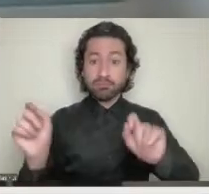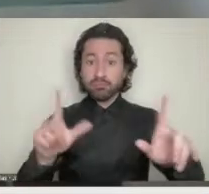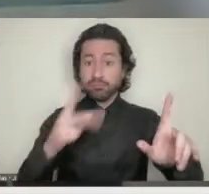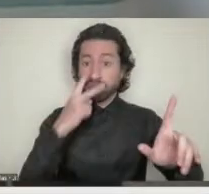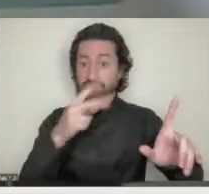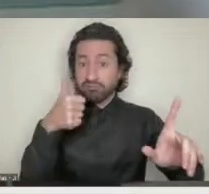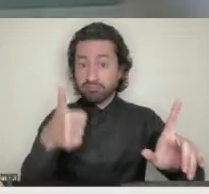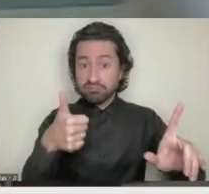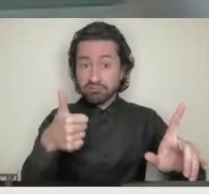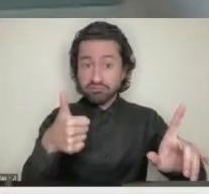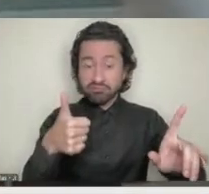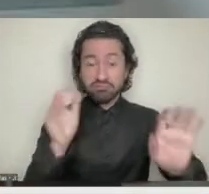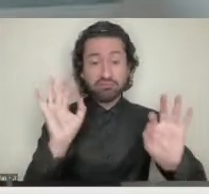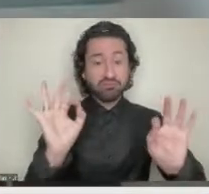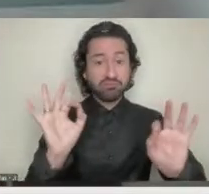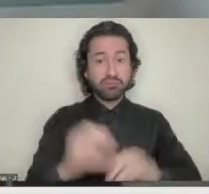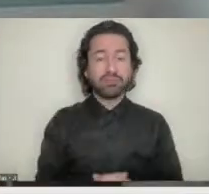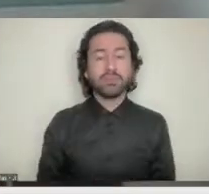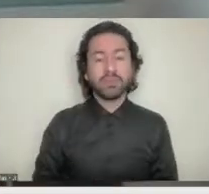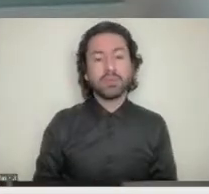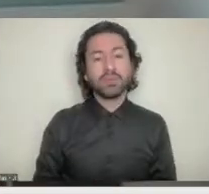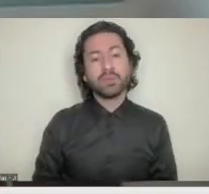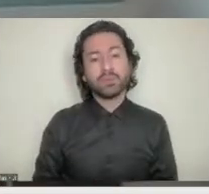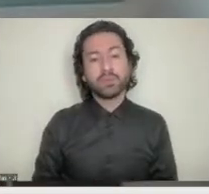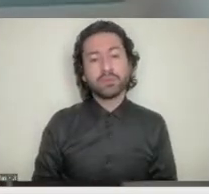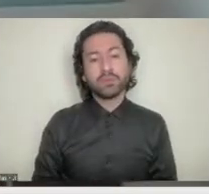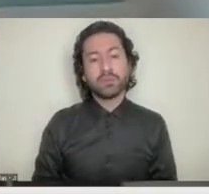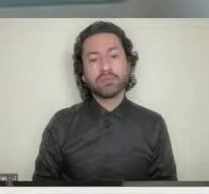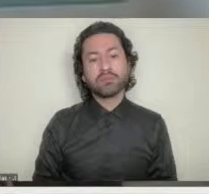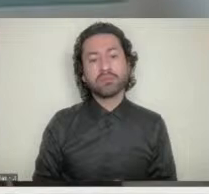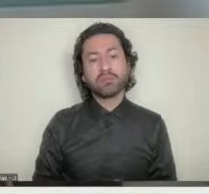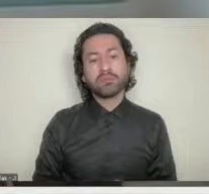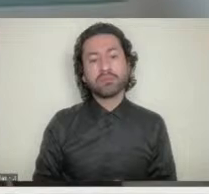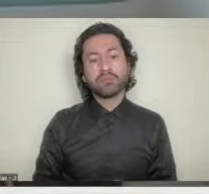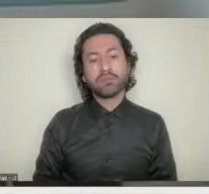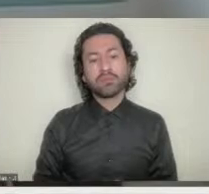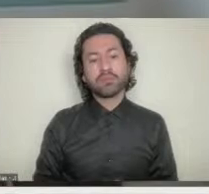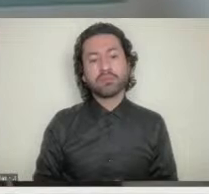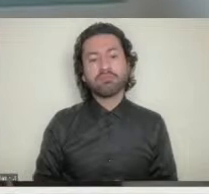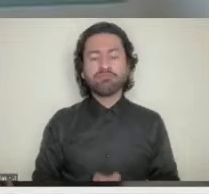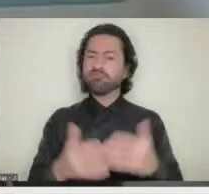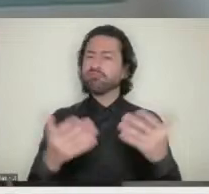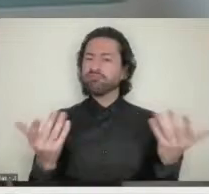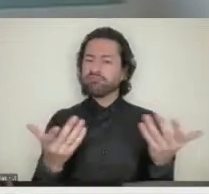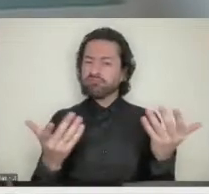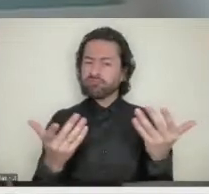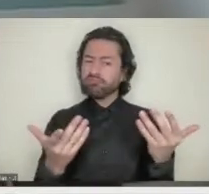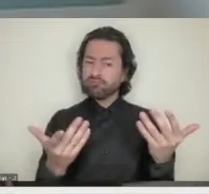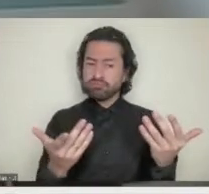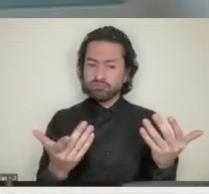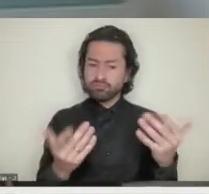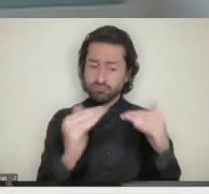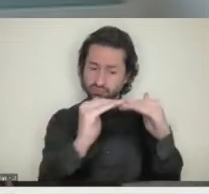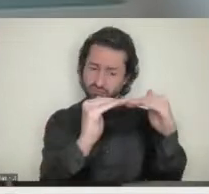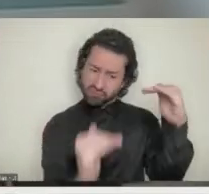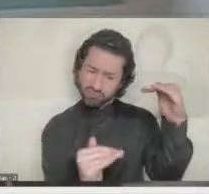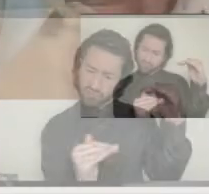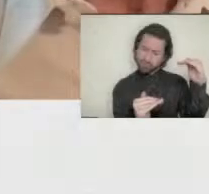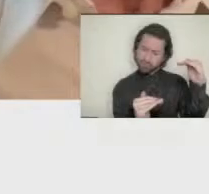I'm going to talk about inequality and social rights and the centrality of the social determinants of